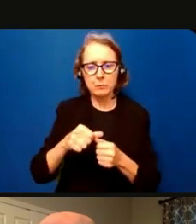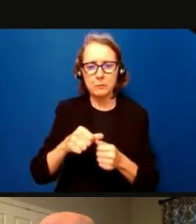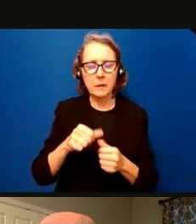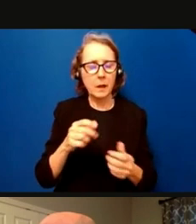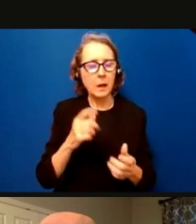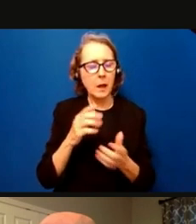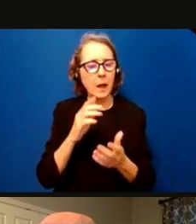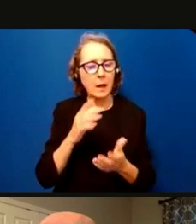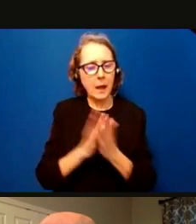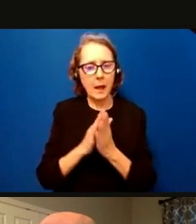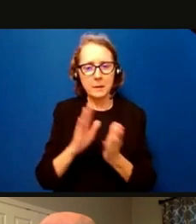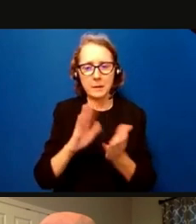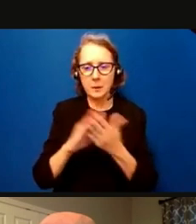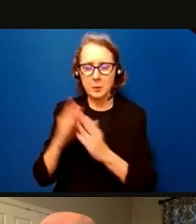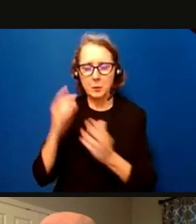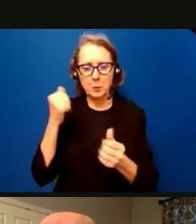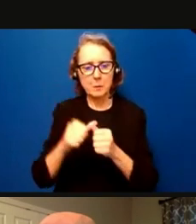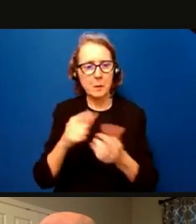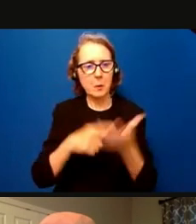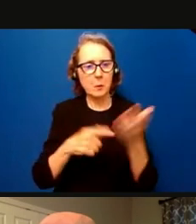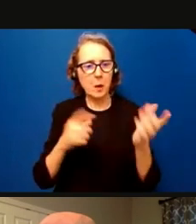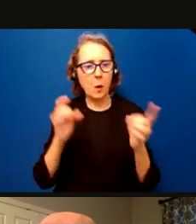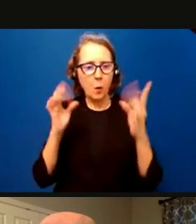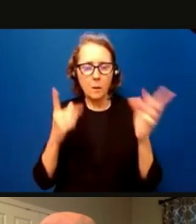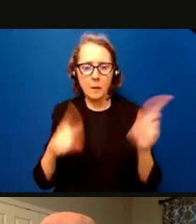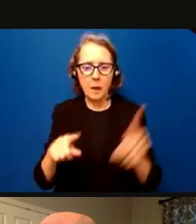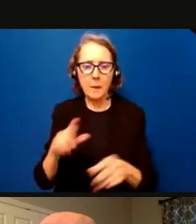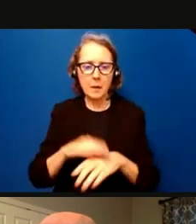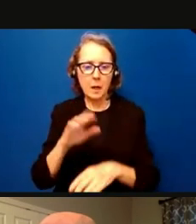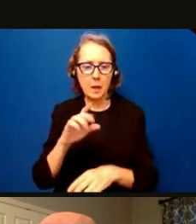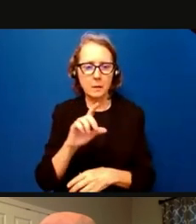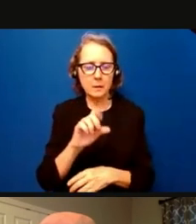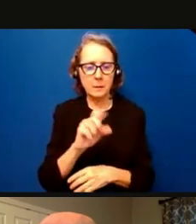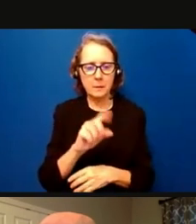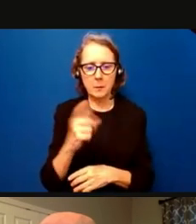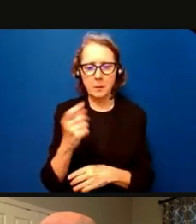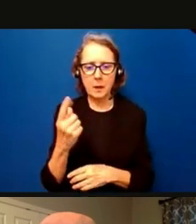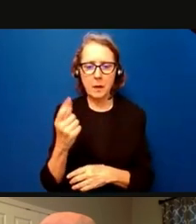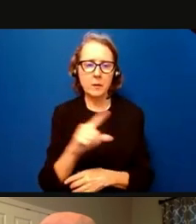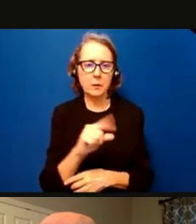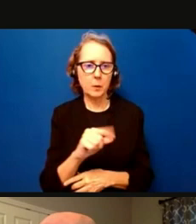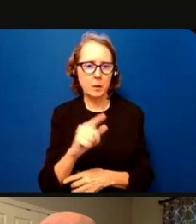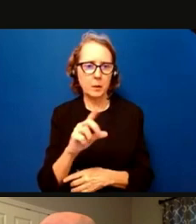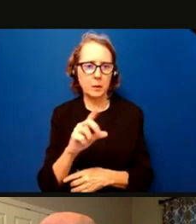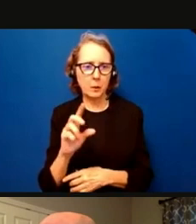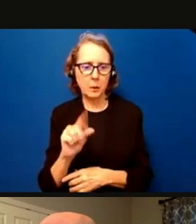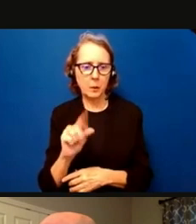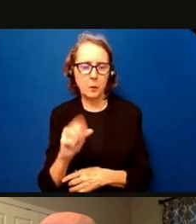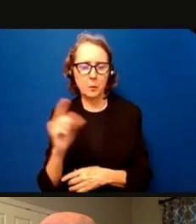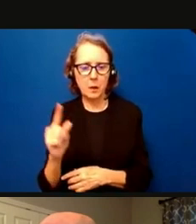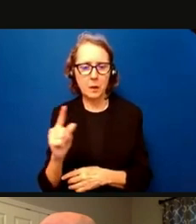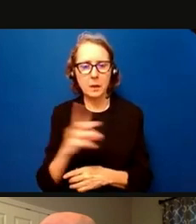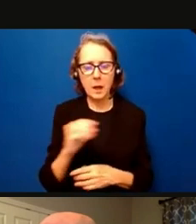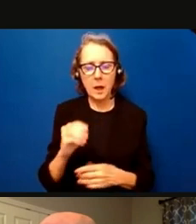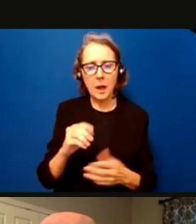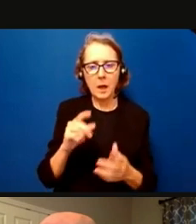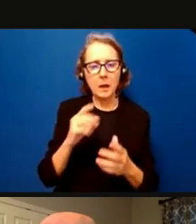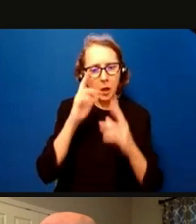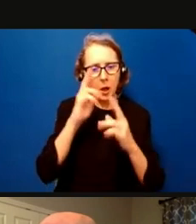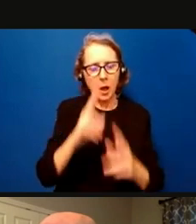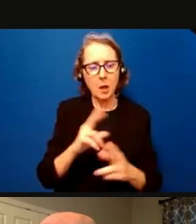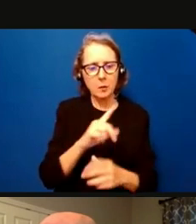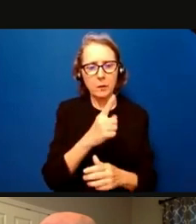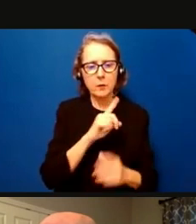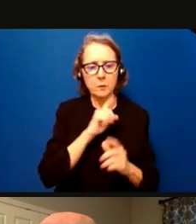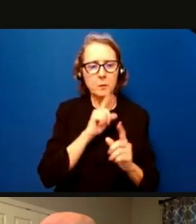September 11, 2001, honor those whose lives were lost, as well as the heroism of first responders, and consider making September